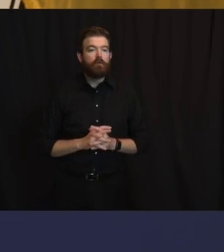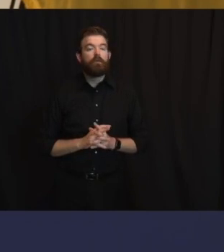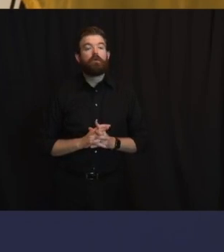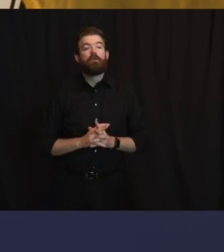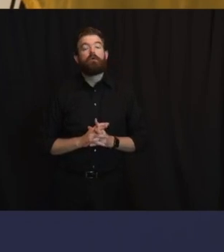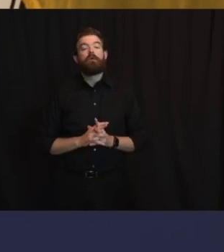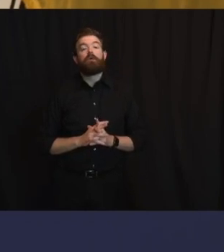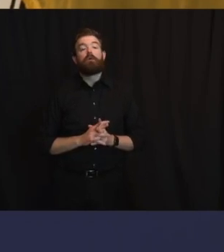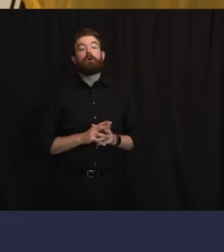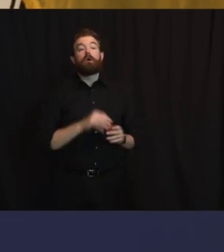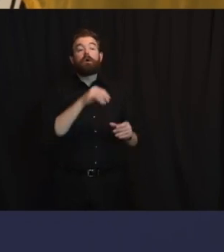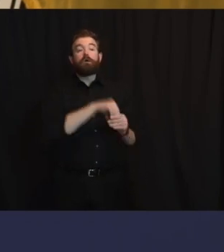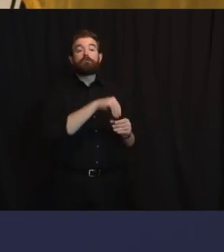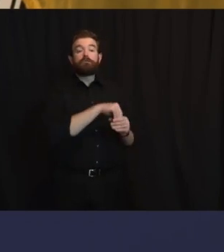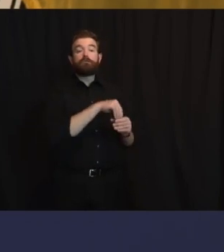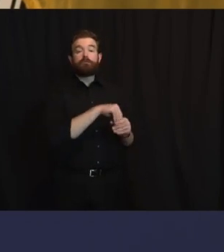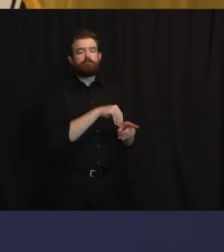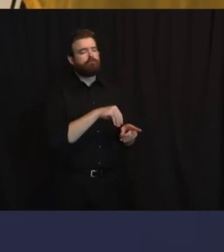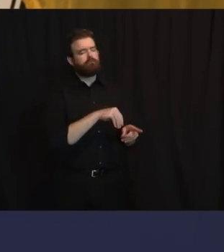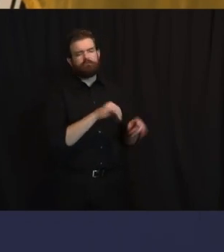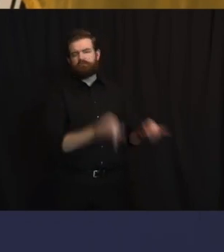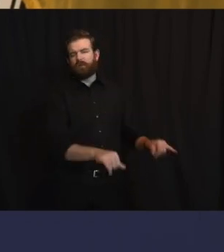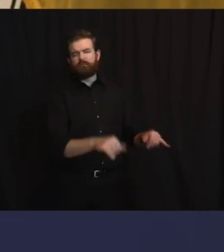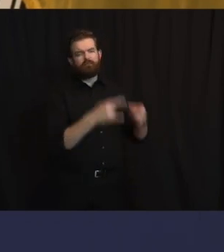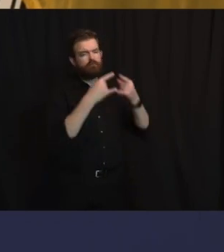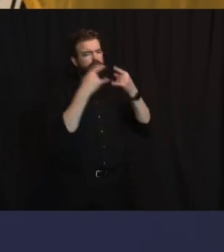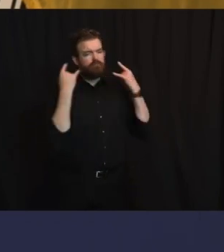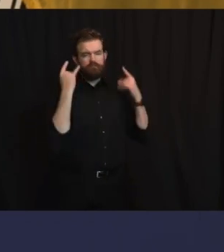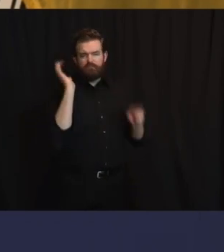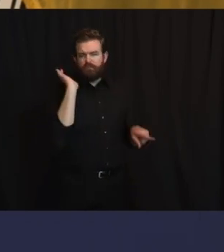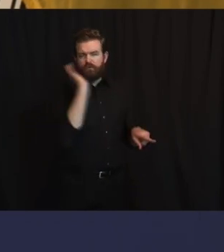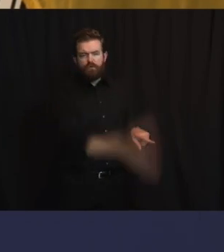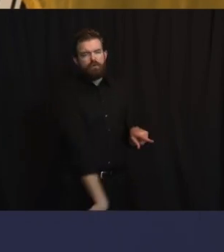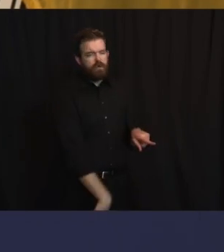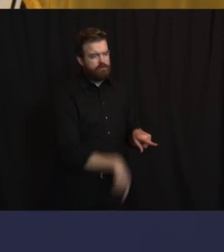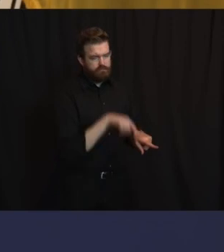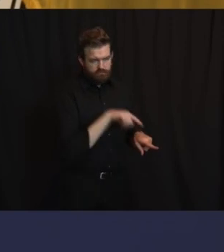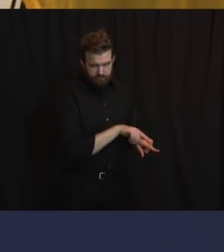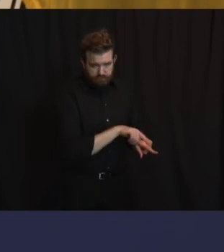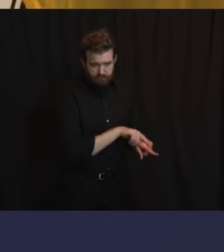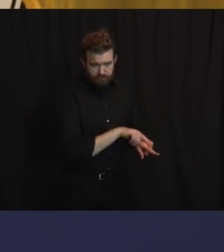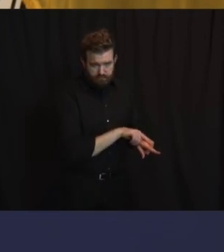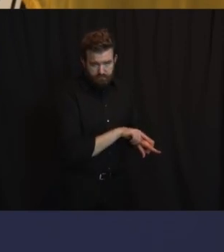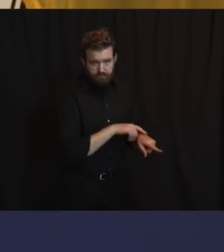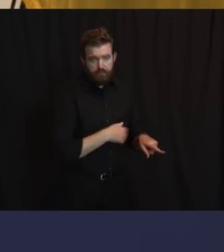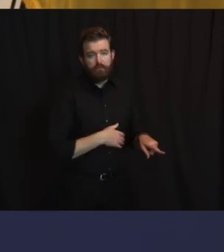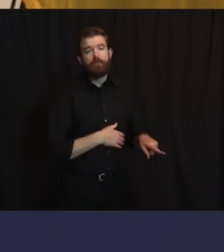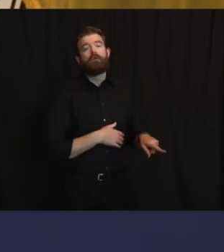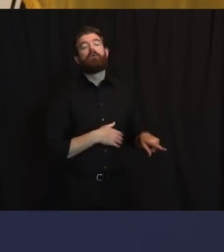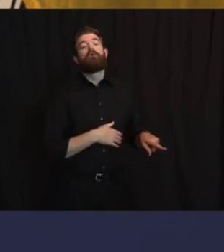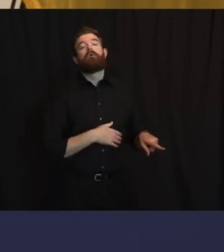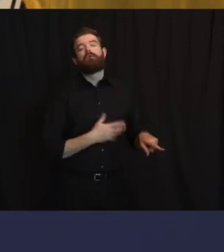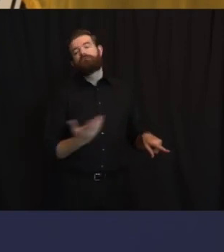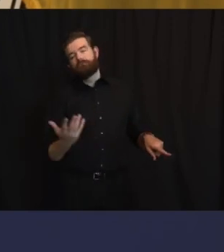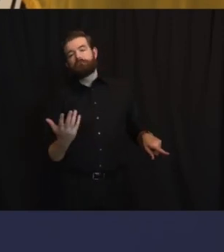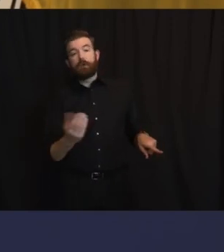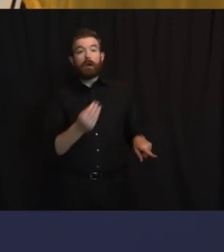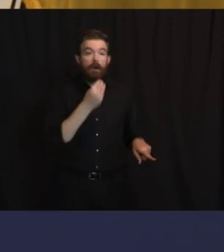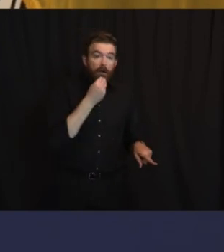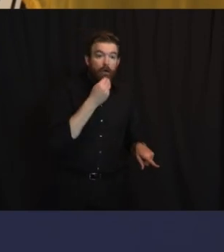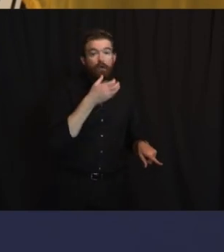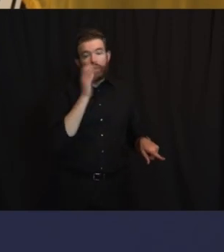We still are mandating indoor wearing of face coverings, unless when you're literally putting food or drink